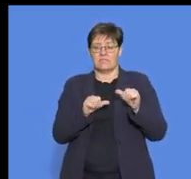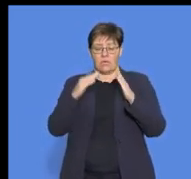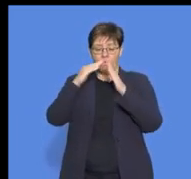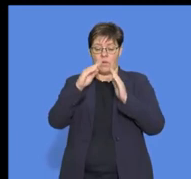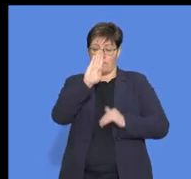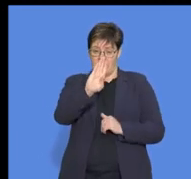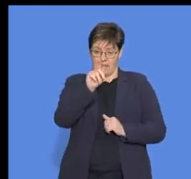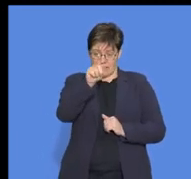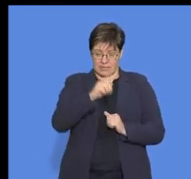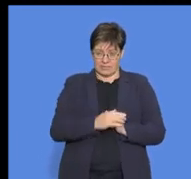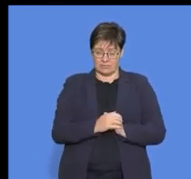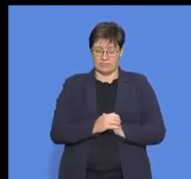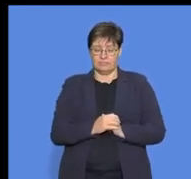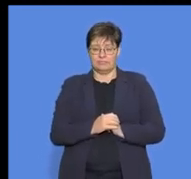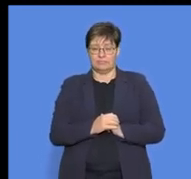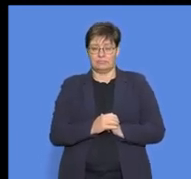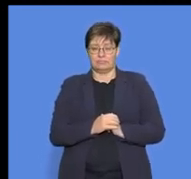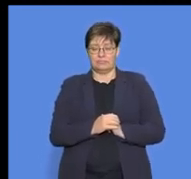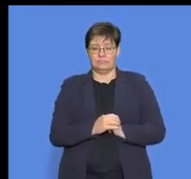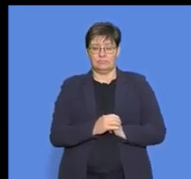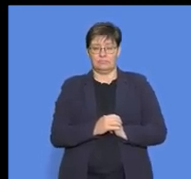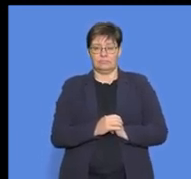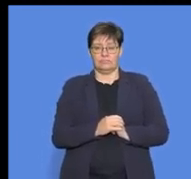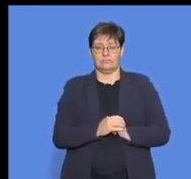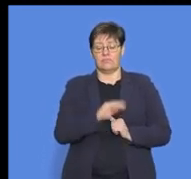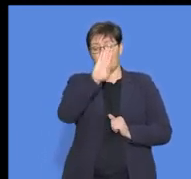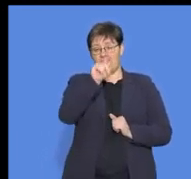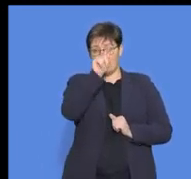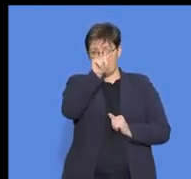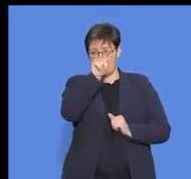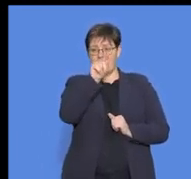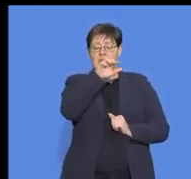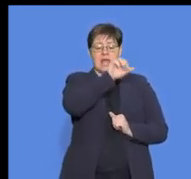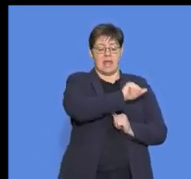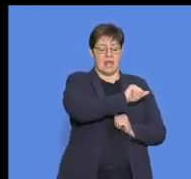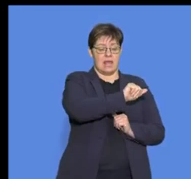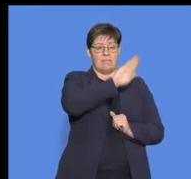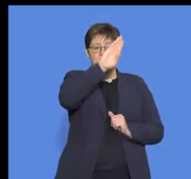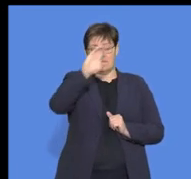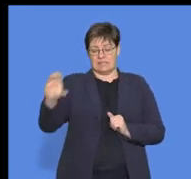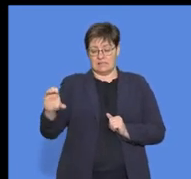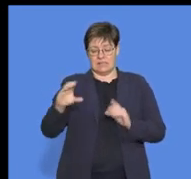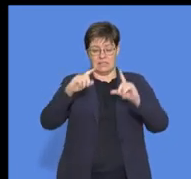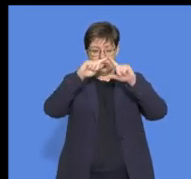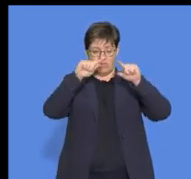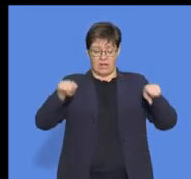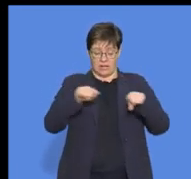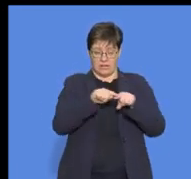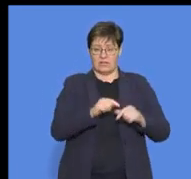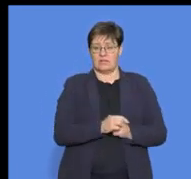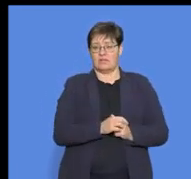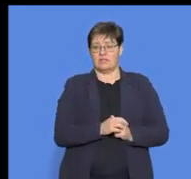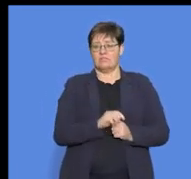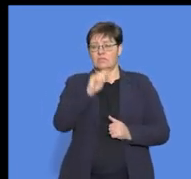that question. They want us to calculate the size of B. So B lies in our triangle ABC. So we're probably going to